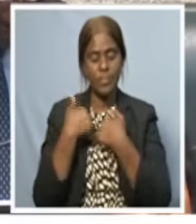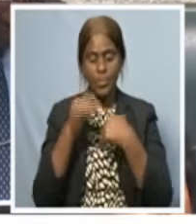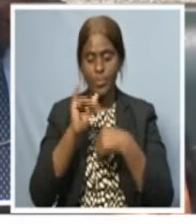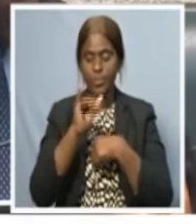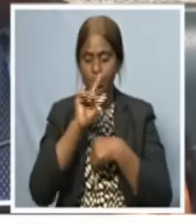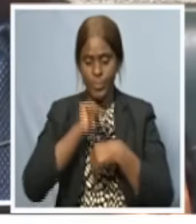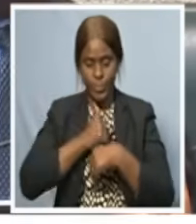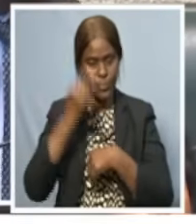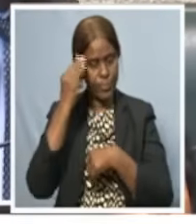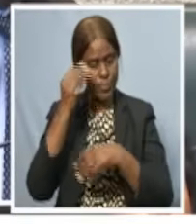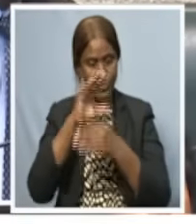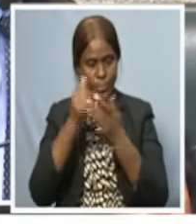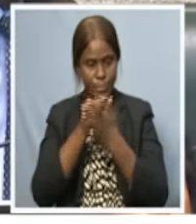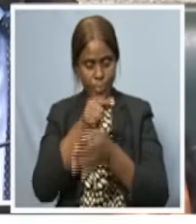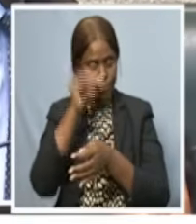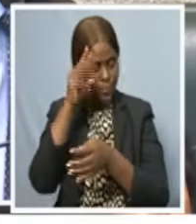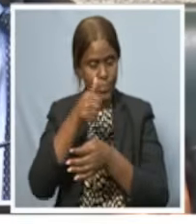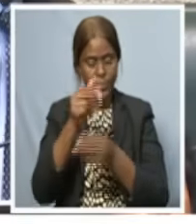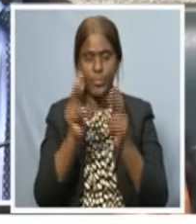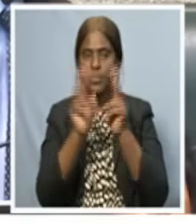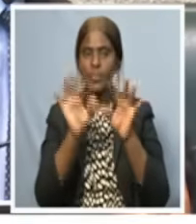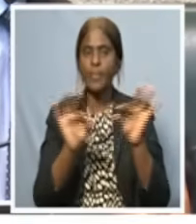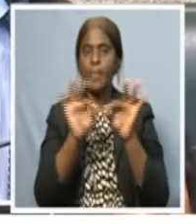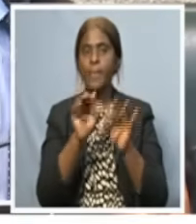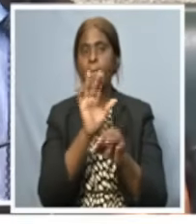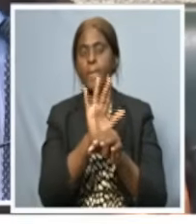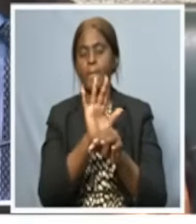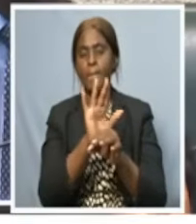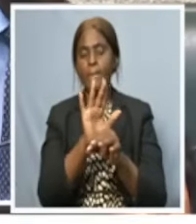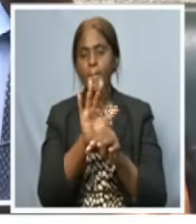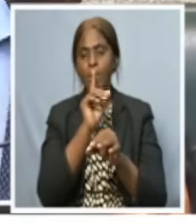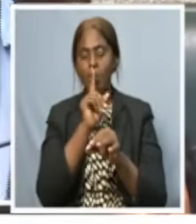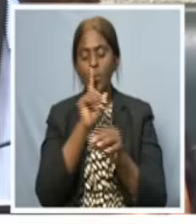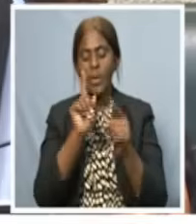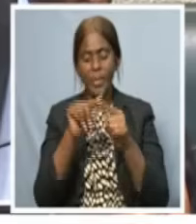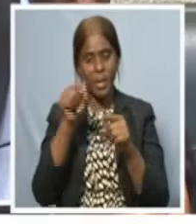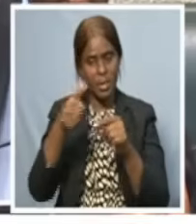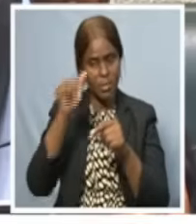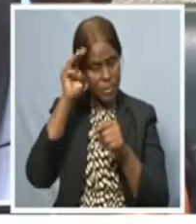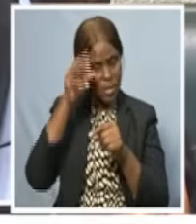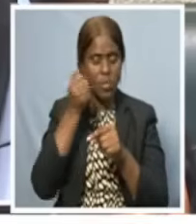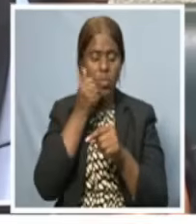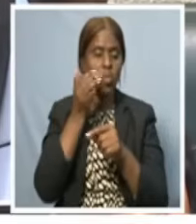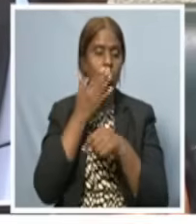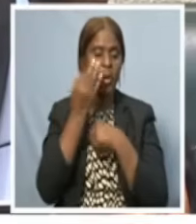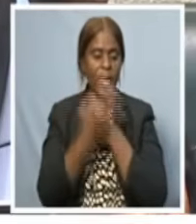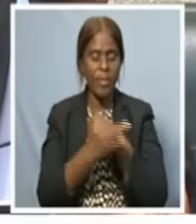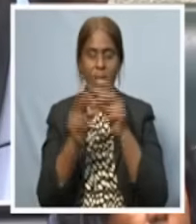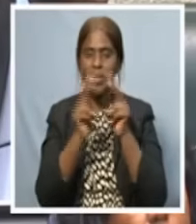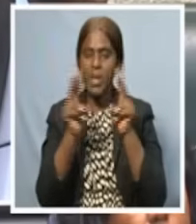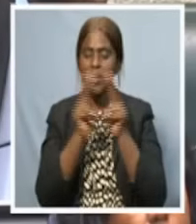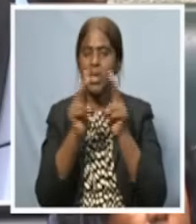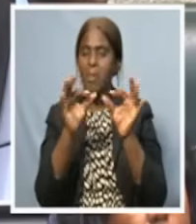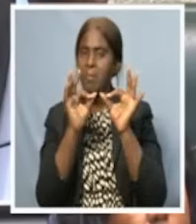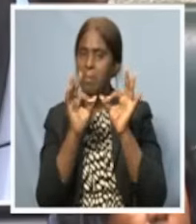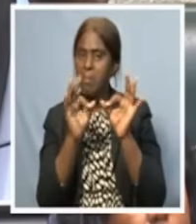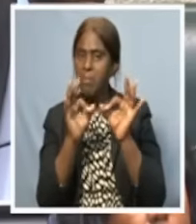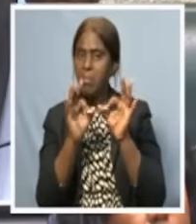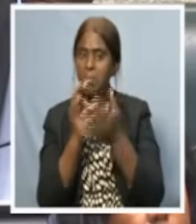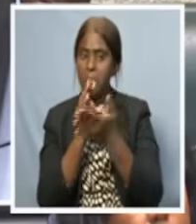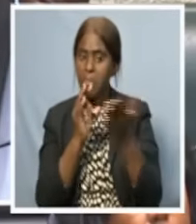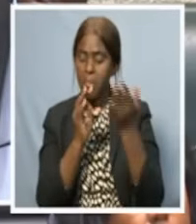As much as we know that all the ministries are important, but Ministry of Home Affairs is a very sensitive one.